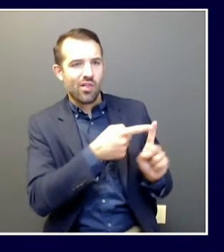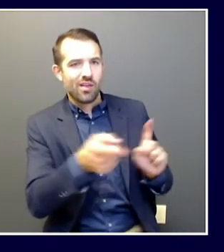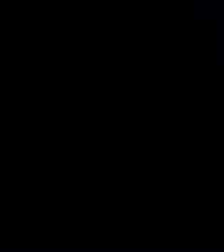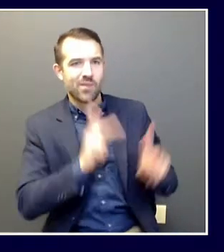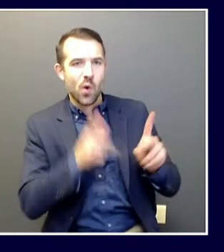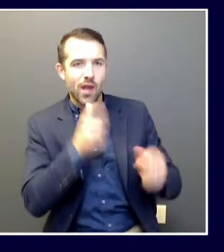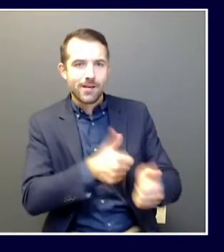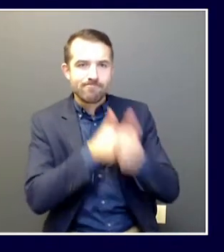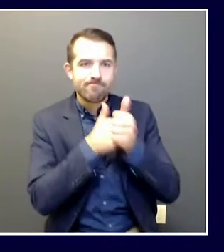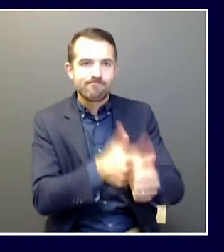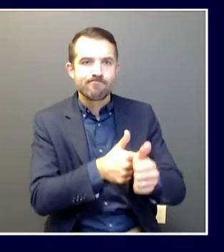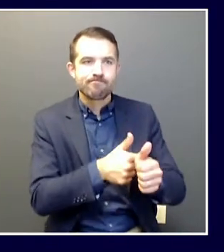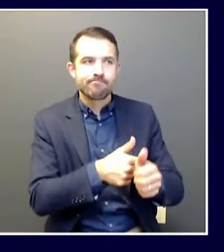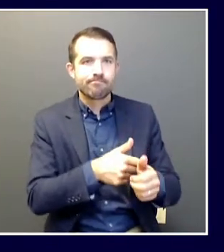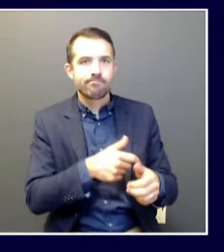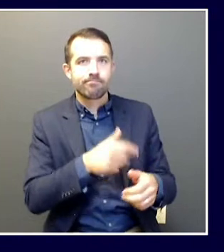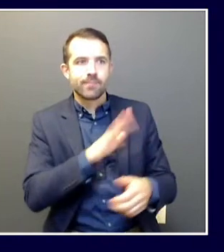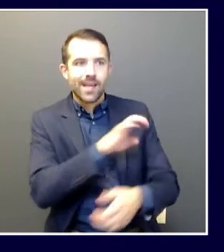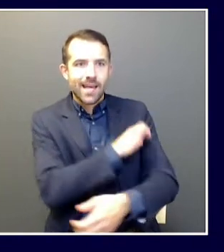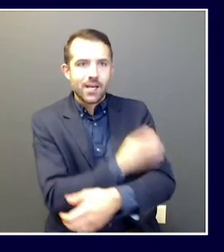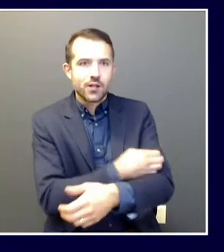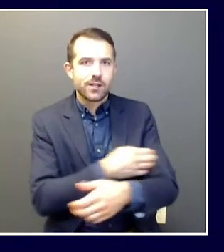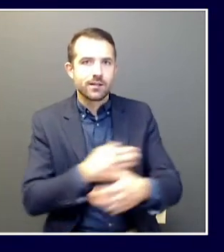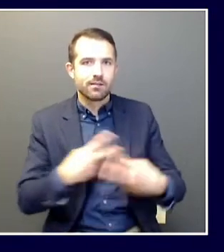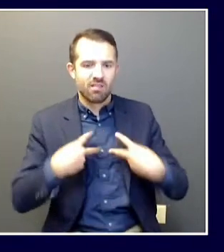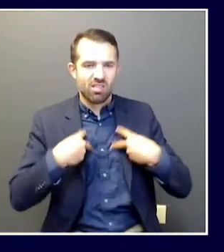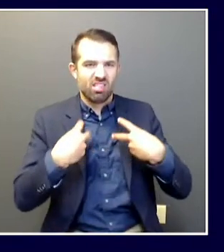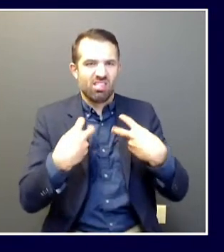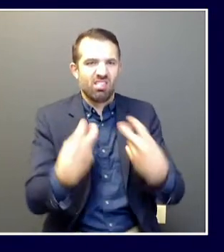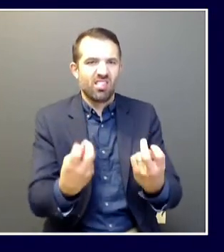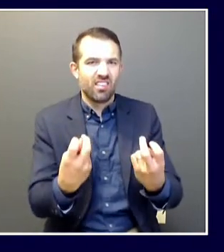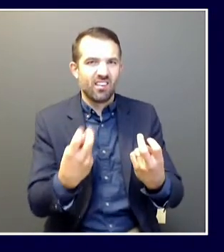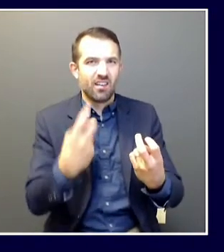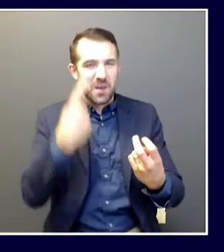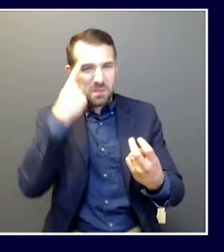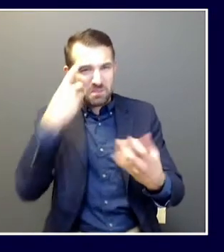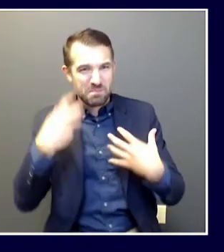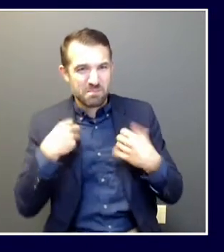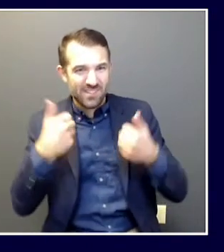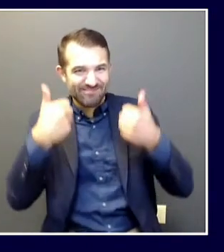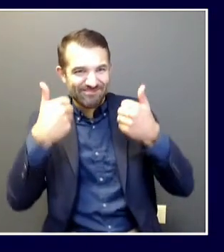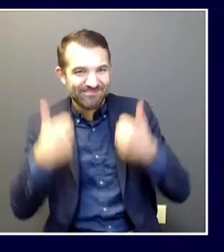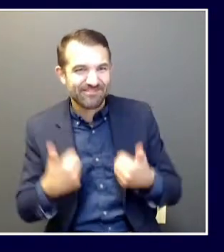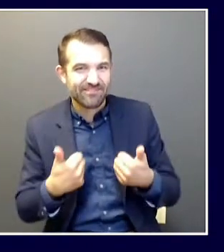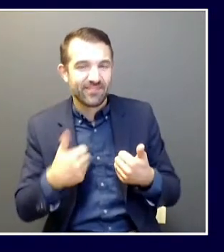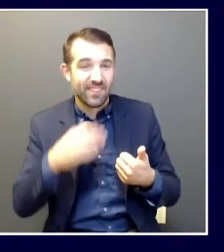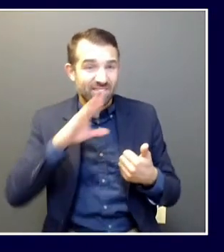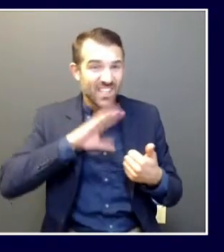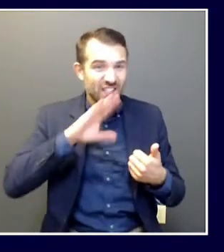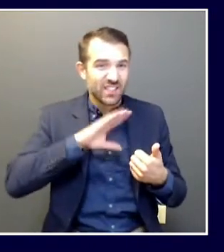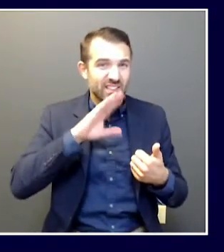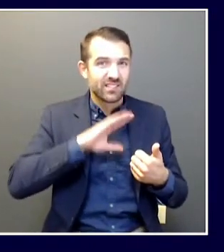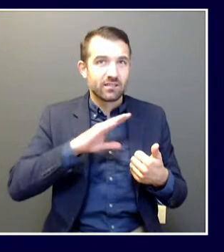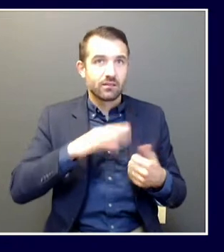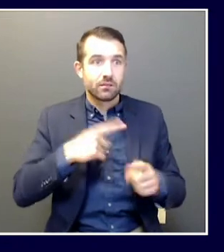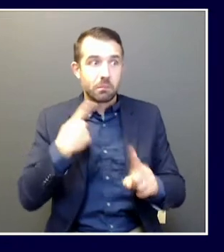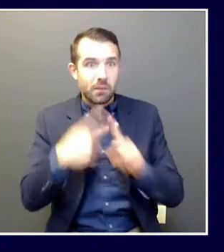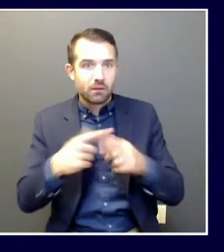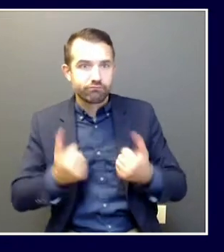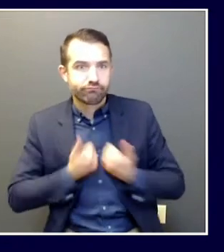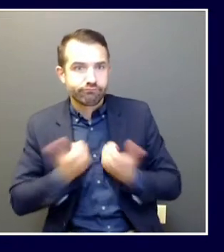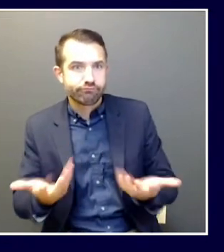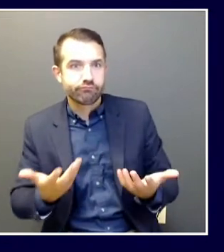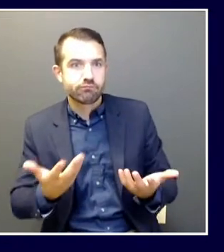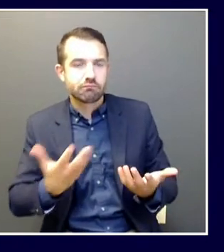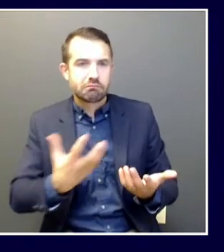improve the mental state there and ease the exhaustion, the frustration, and maybe even anger? Yeah,